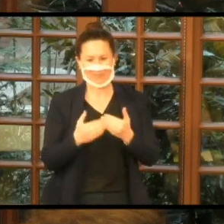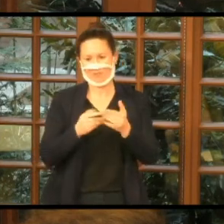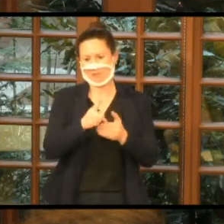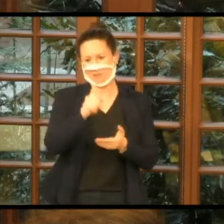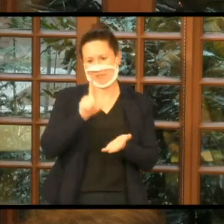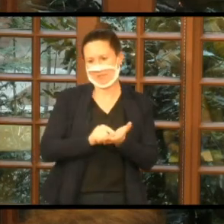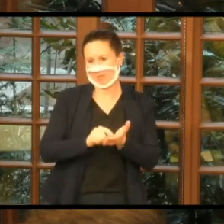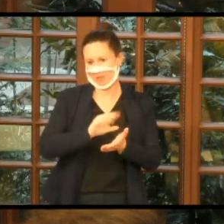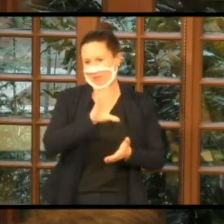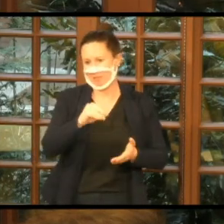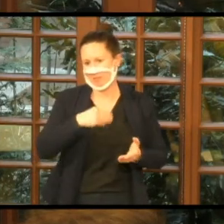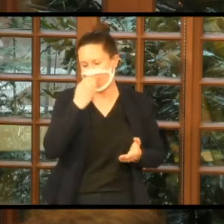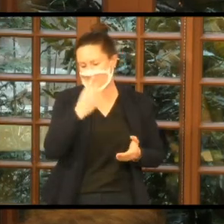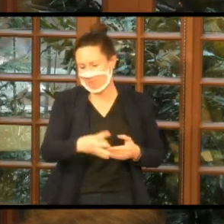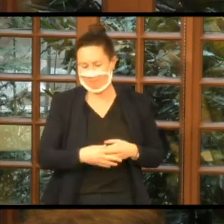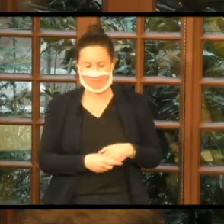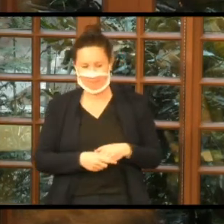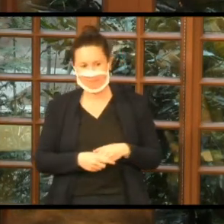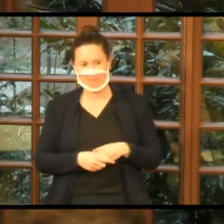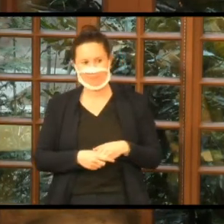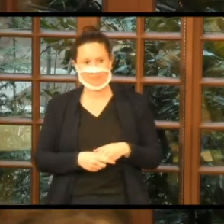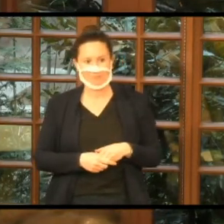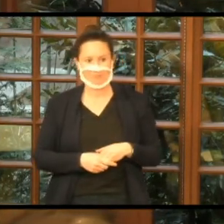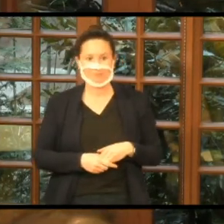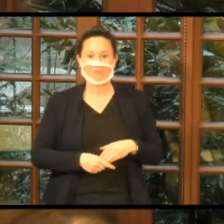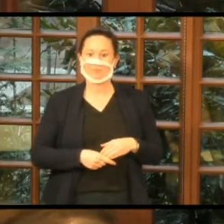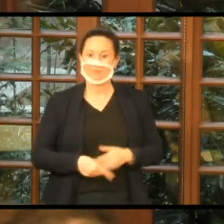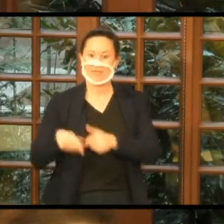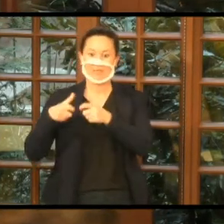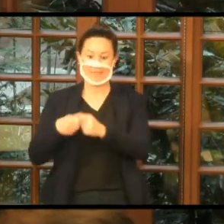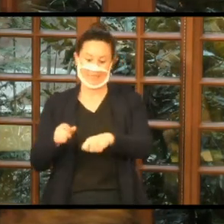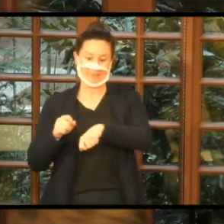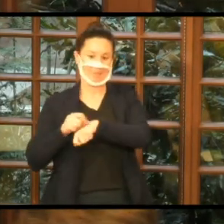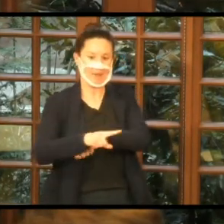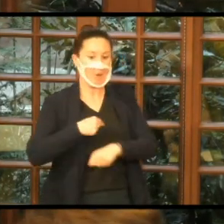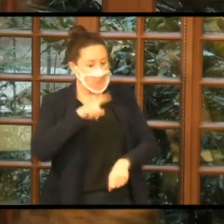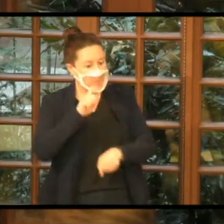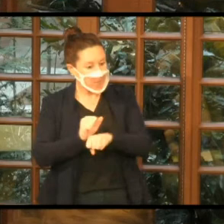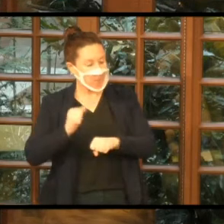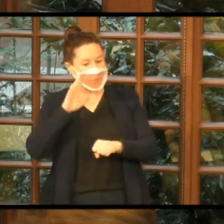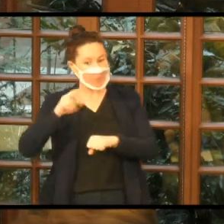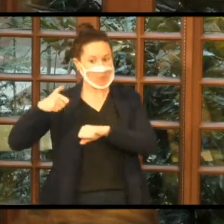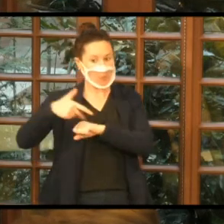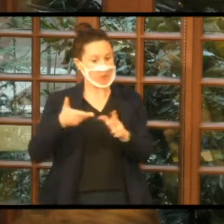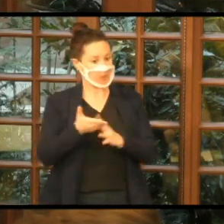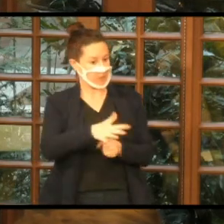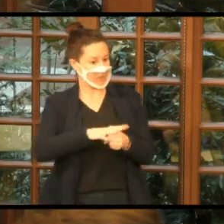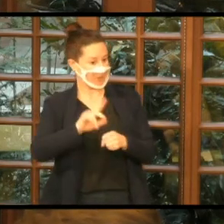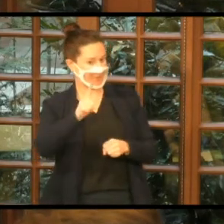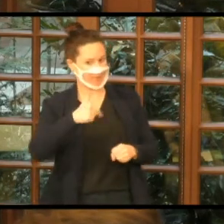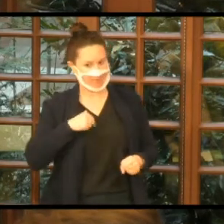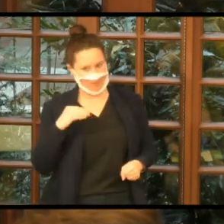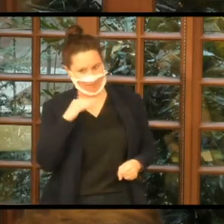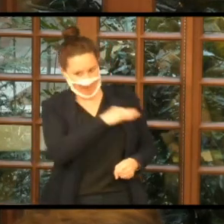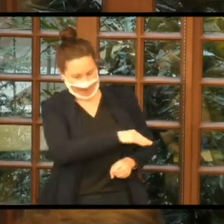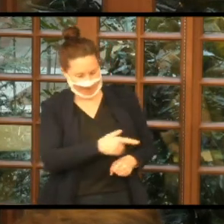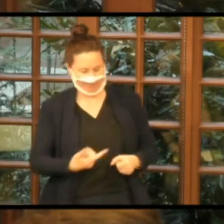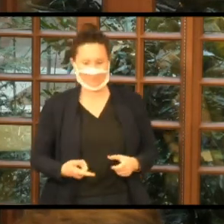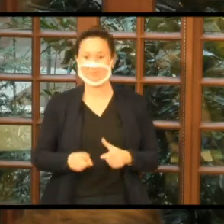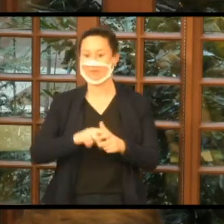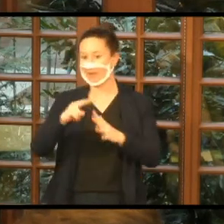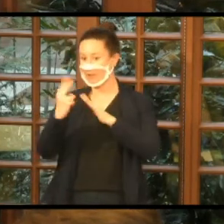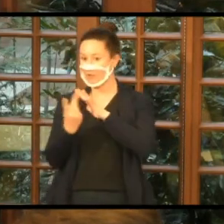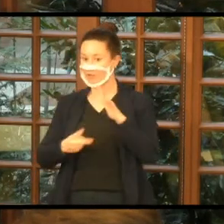company. Actually, passing through your neighborhood later, I lie, can stop by. The Drowning Girl swims to